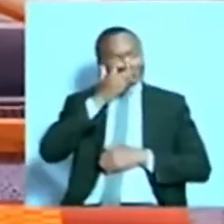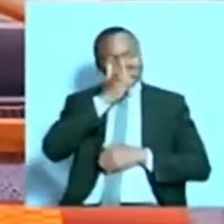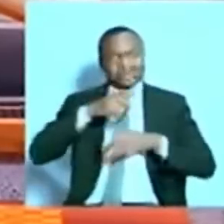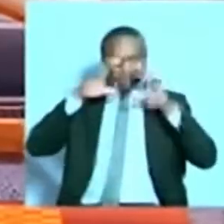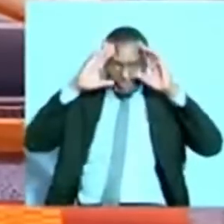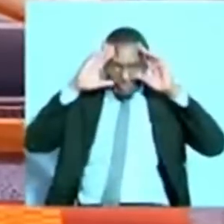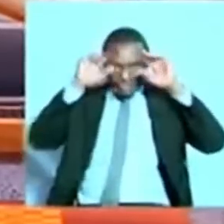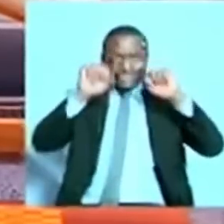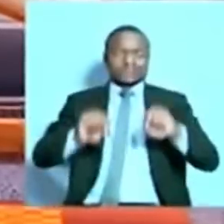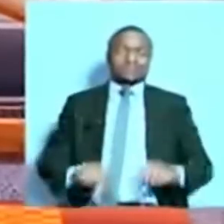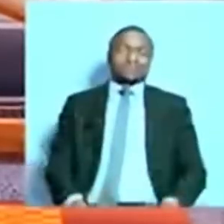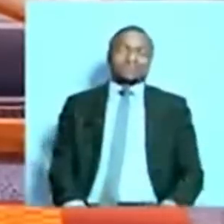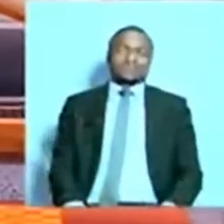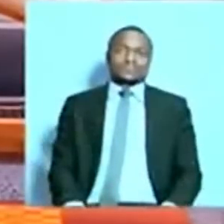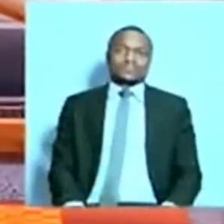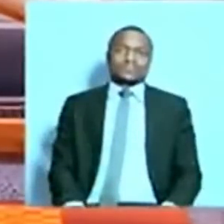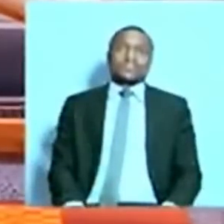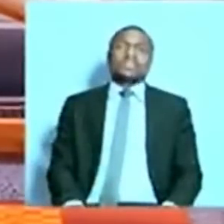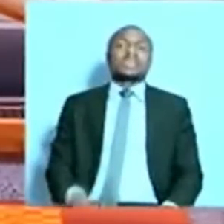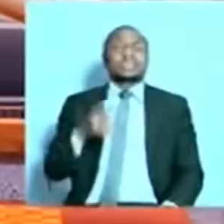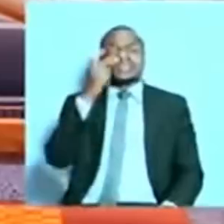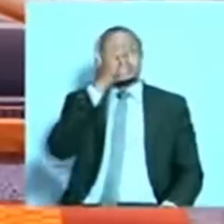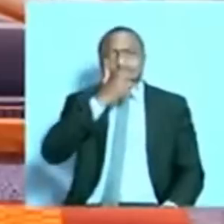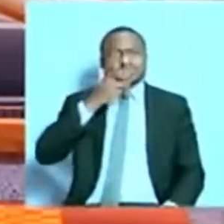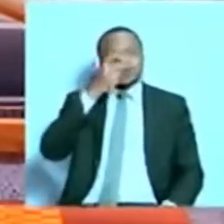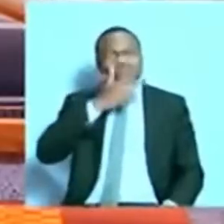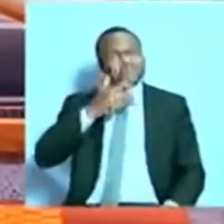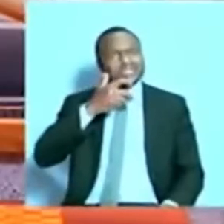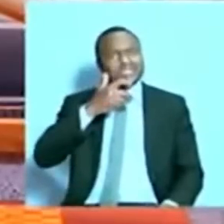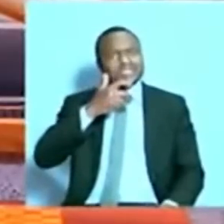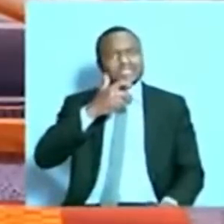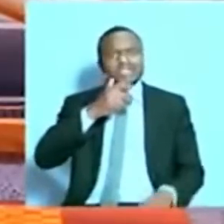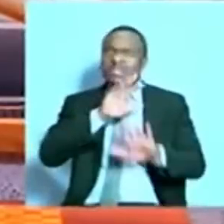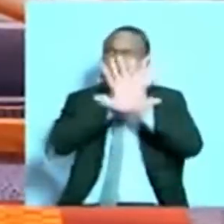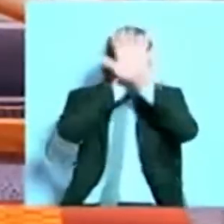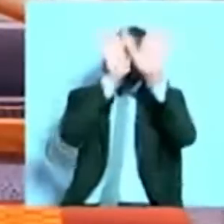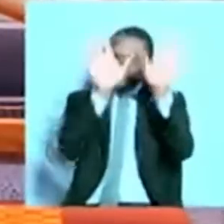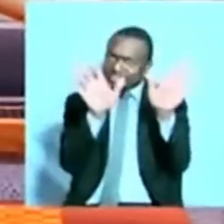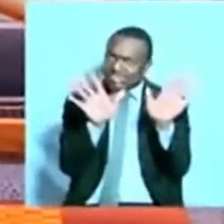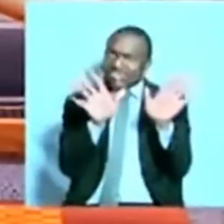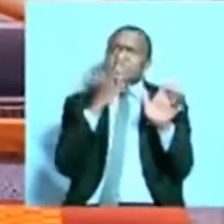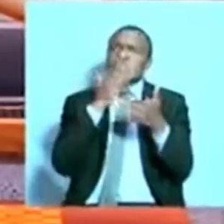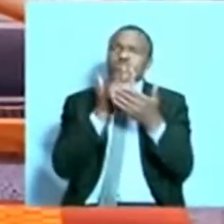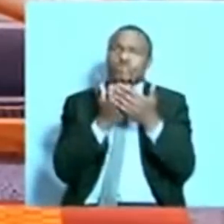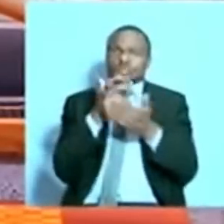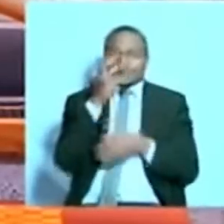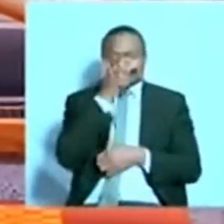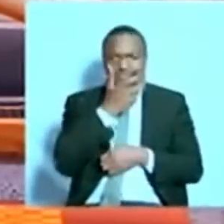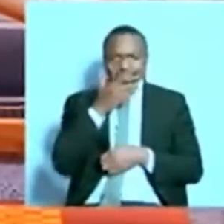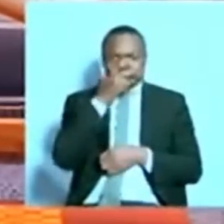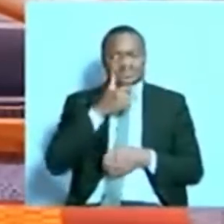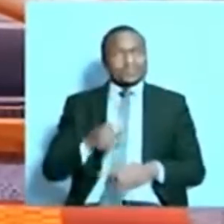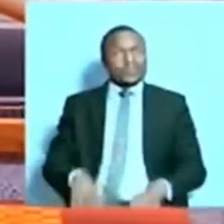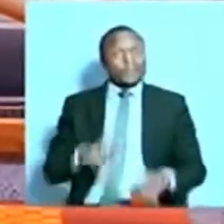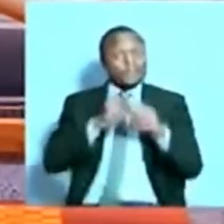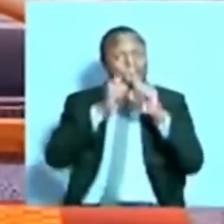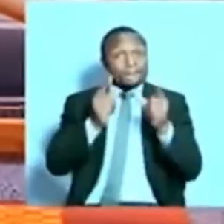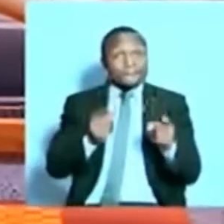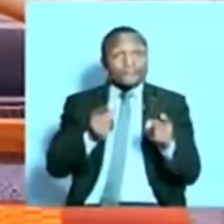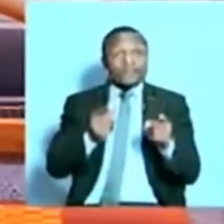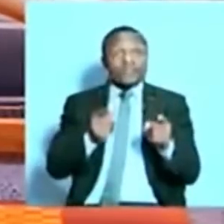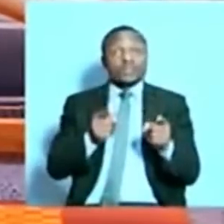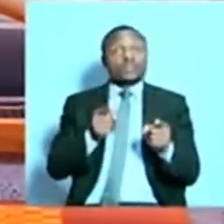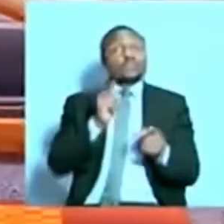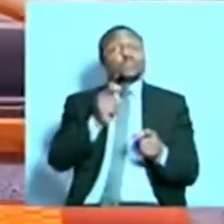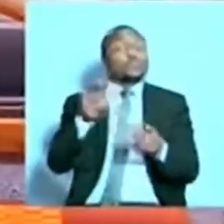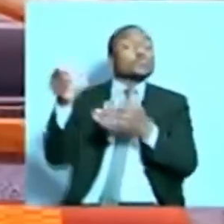President. The speech is so innocent. It was a nice speech. But the minute we